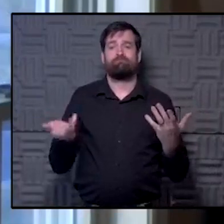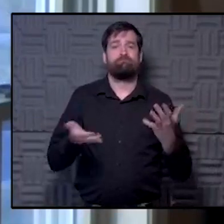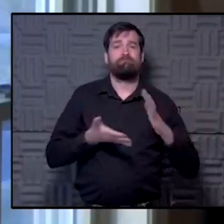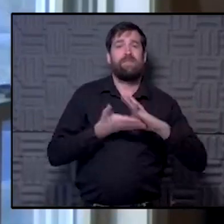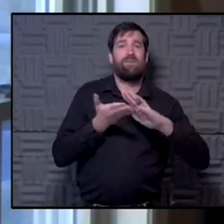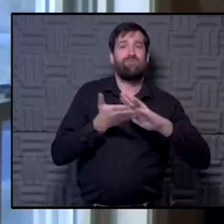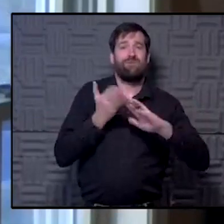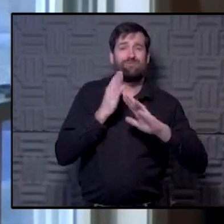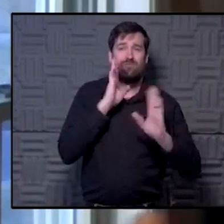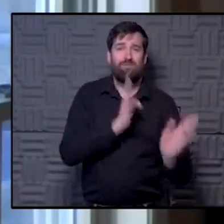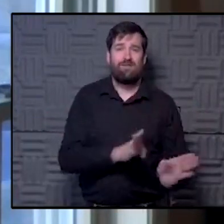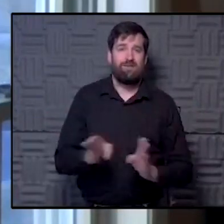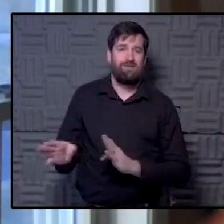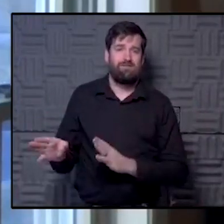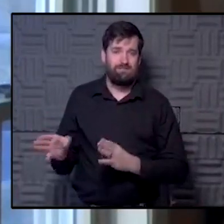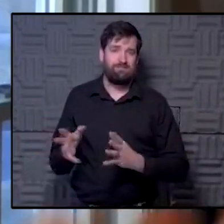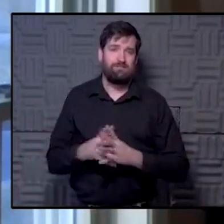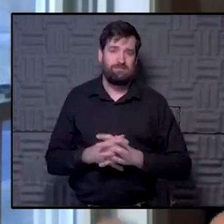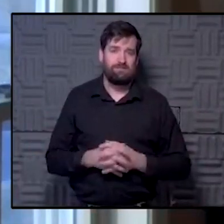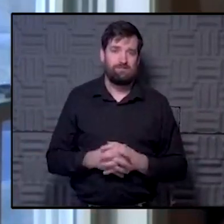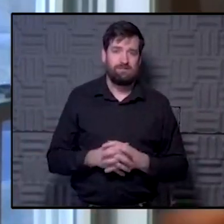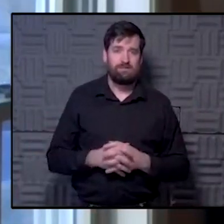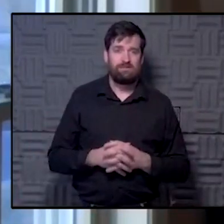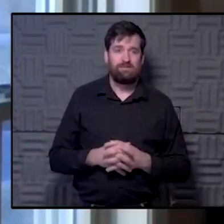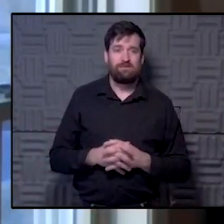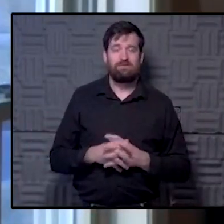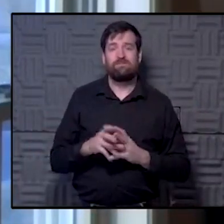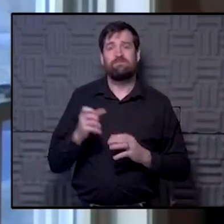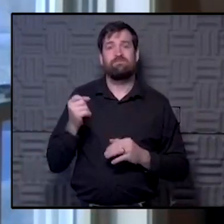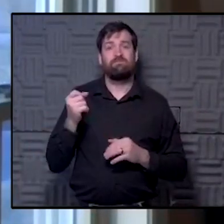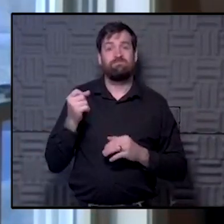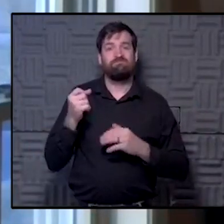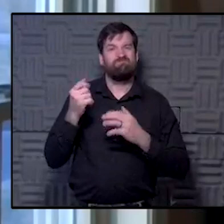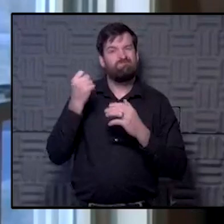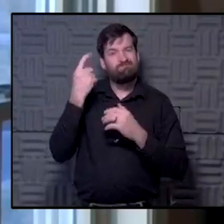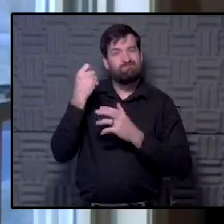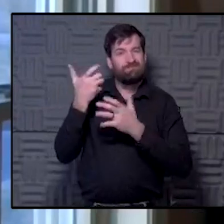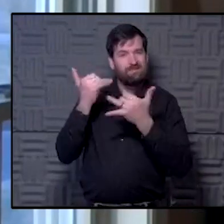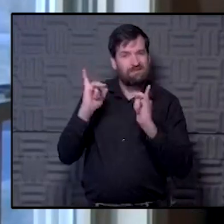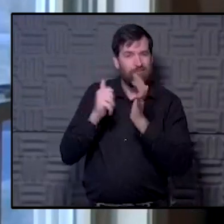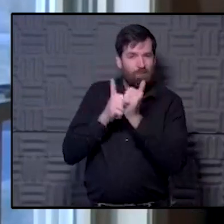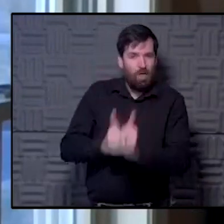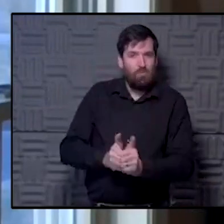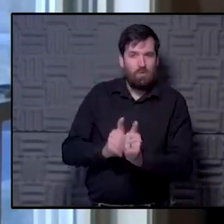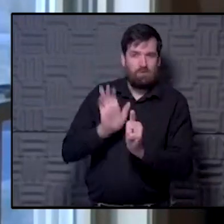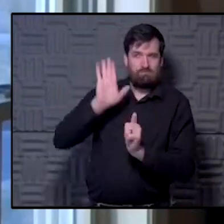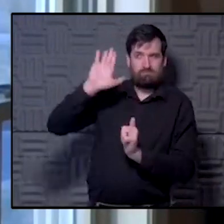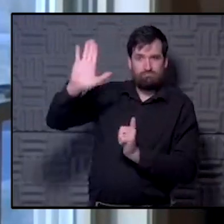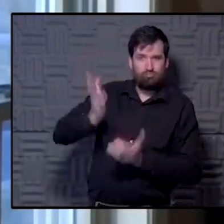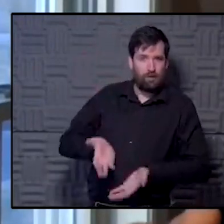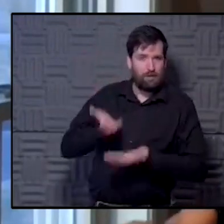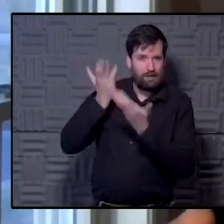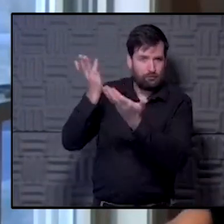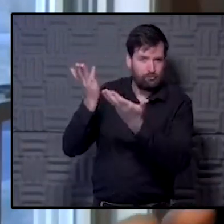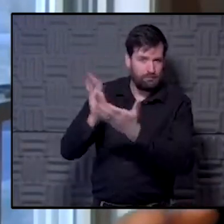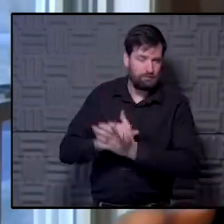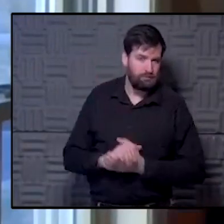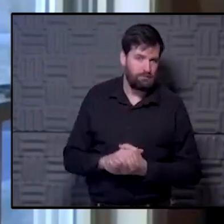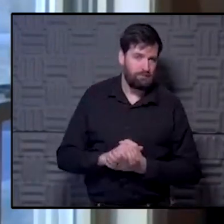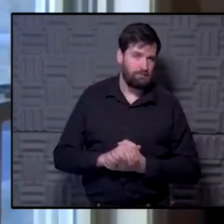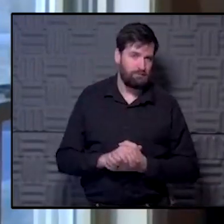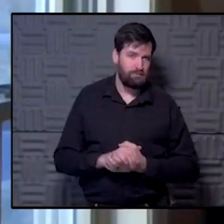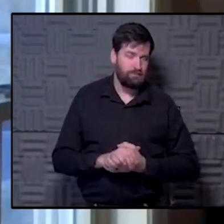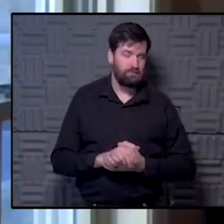operational plans within those sort of bans, those recommendations that were created by those larger groups. and